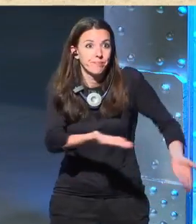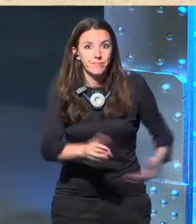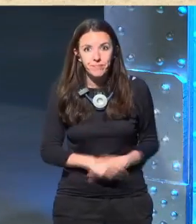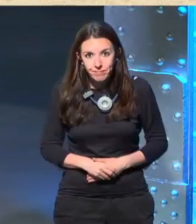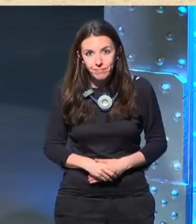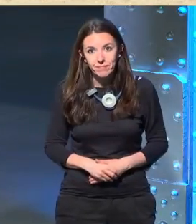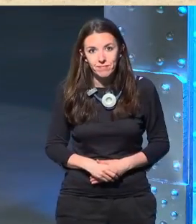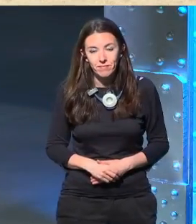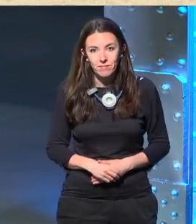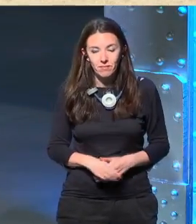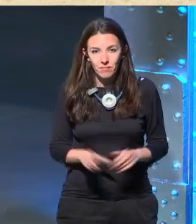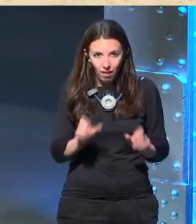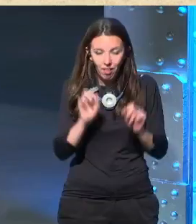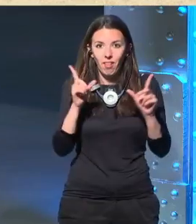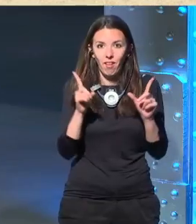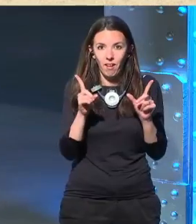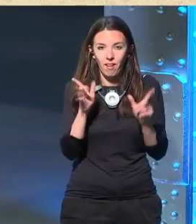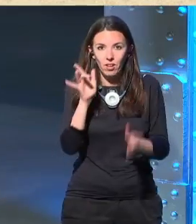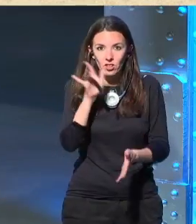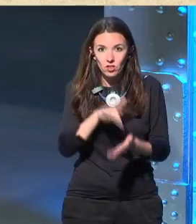near the end.